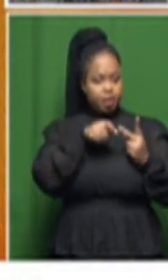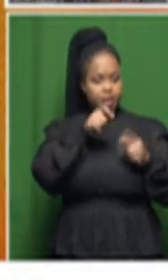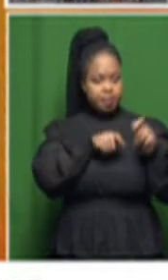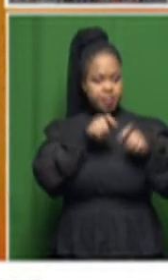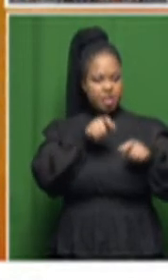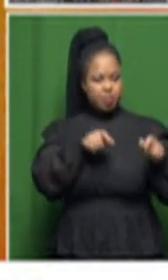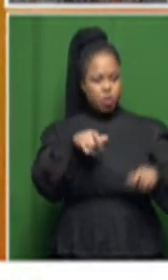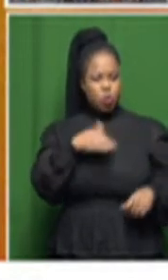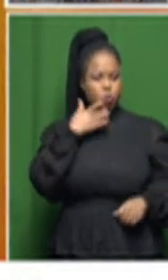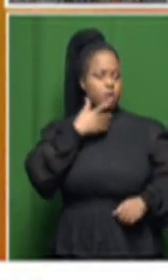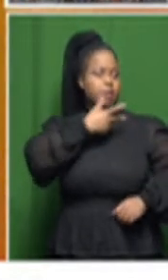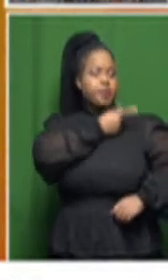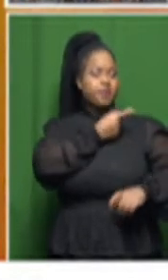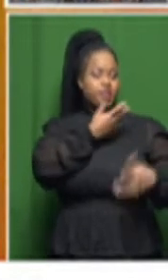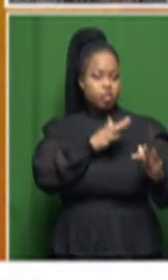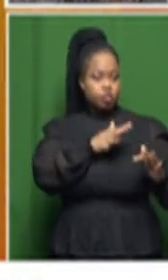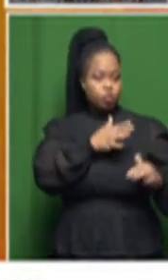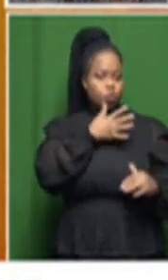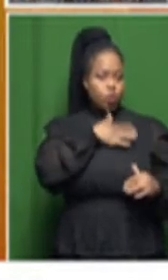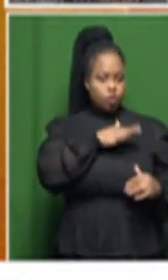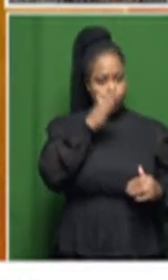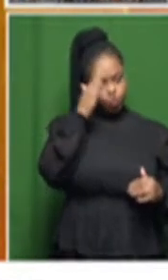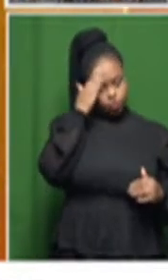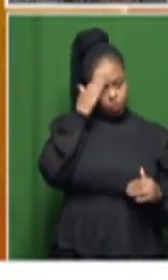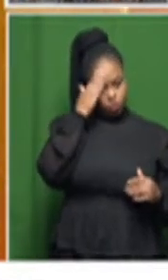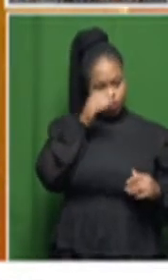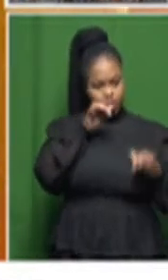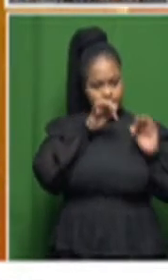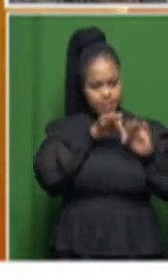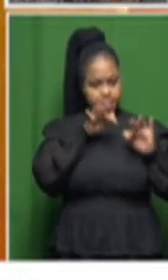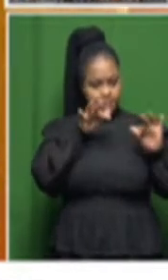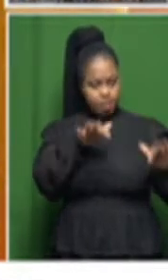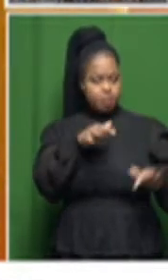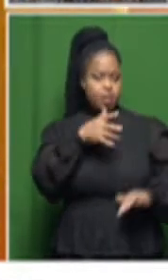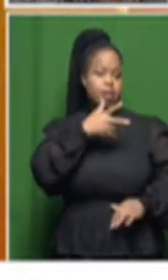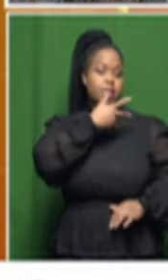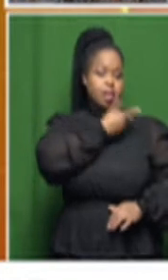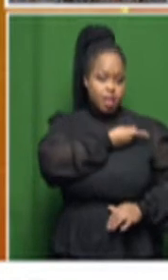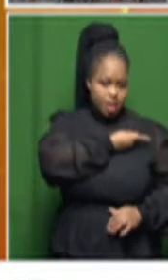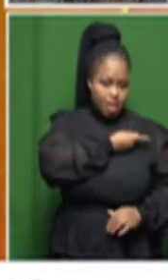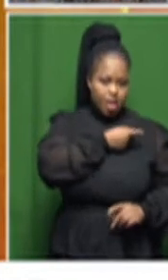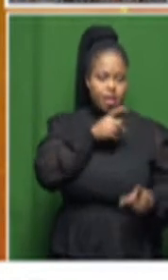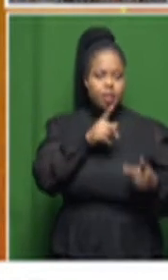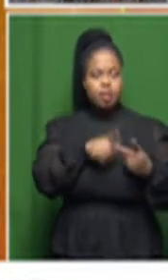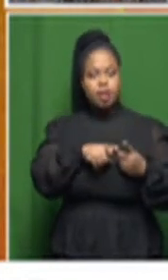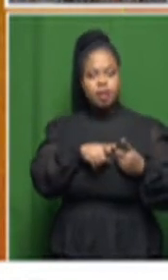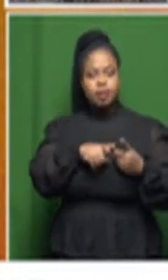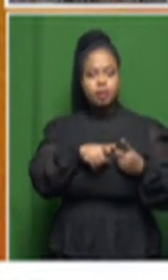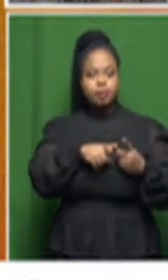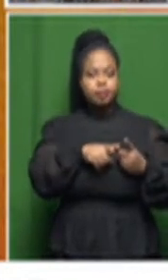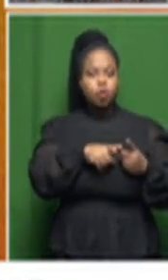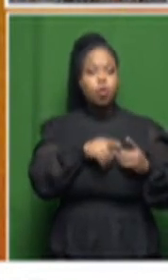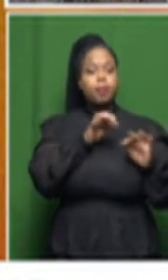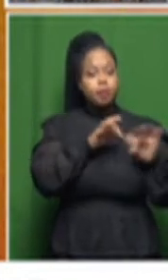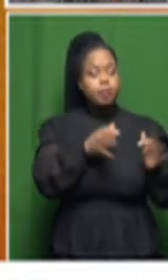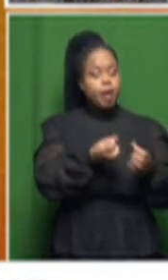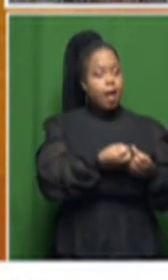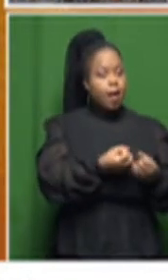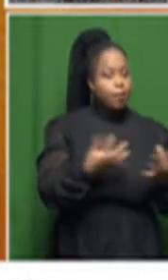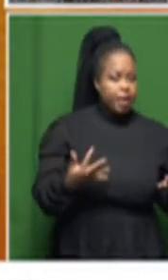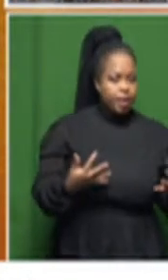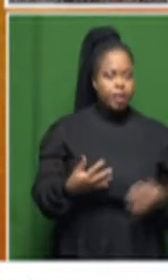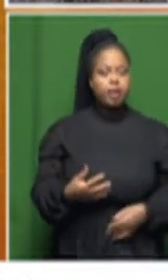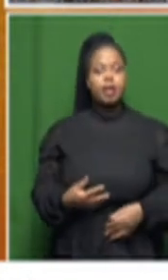So we are interested in the step between the population and the vaccinated for that population group. So we do